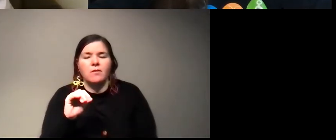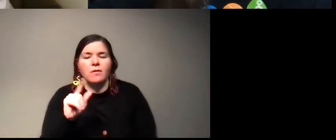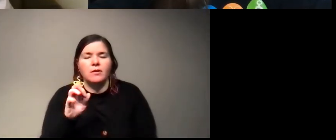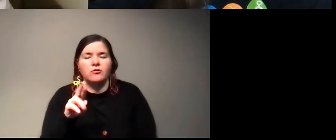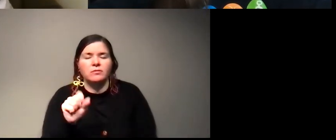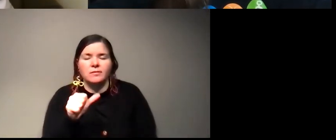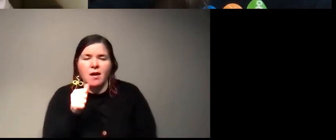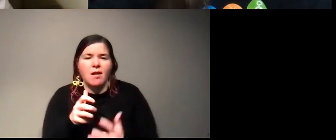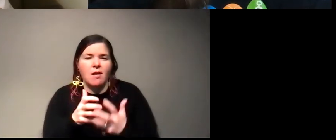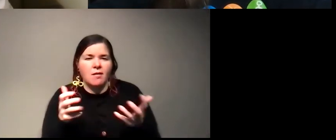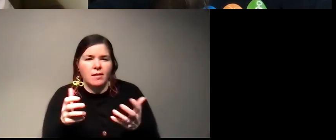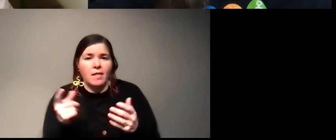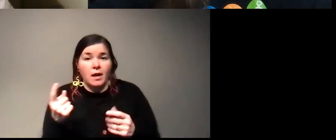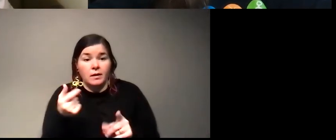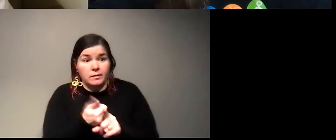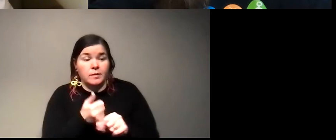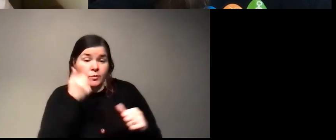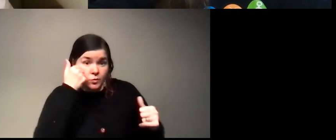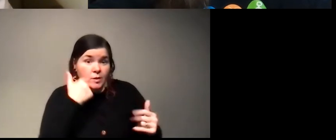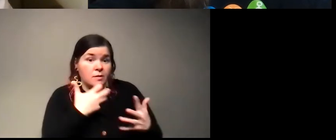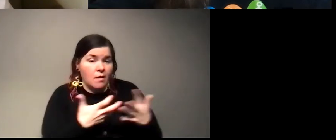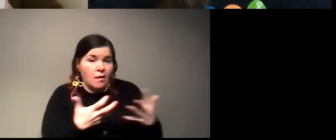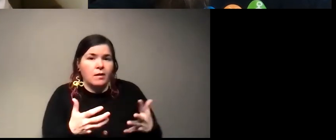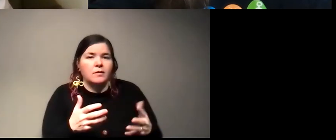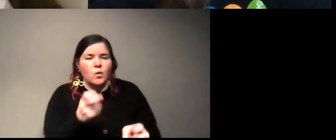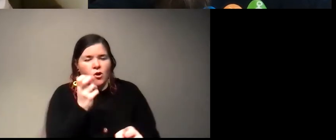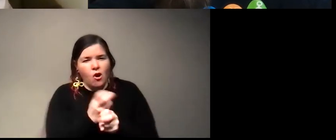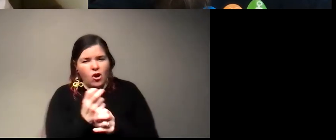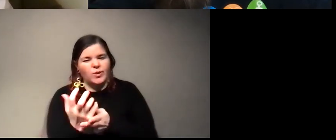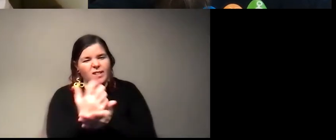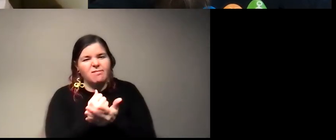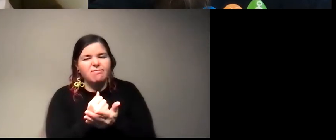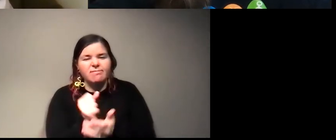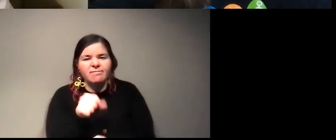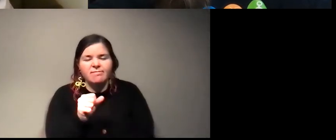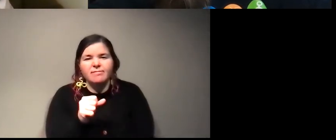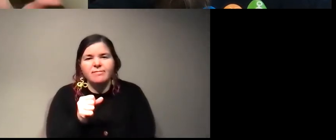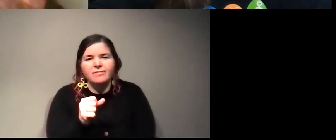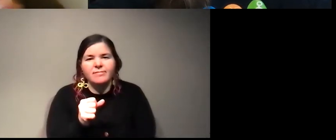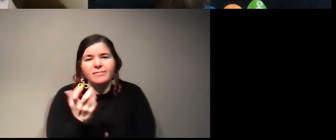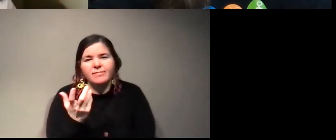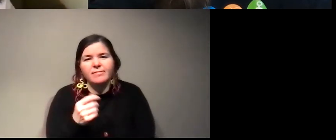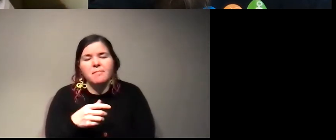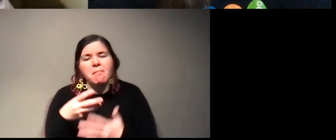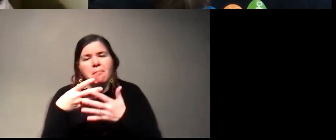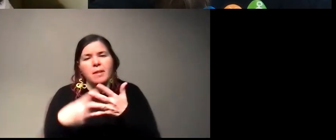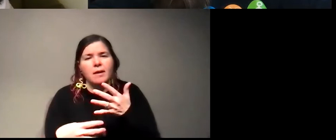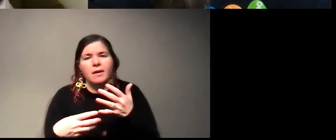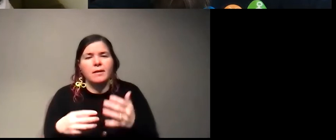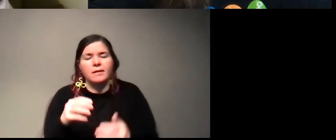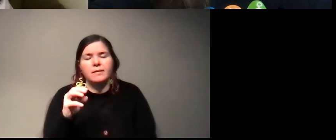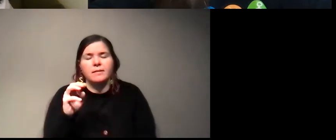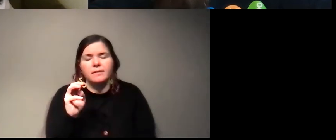lot from like, and that's from someone that like sweats a lot. So it's hard to collect that. But that's really it. Like blood, you get like on the